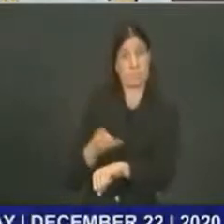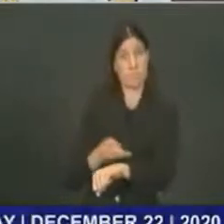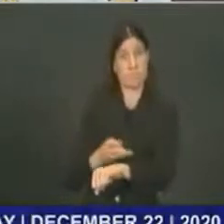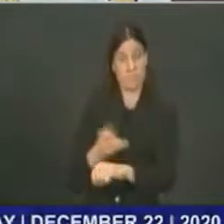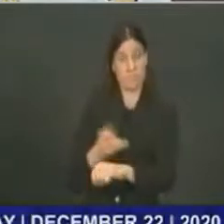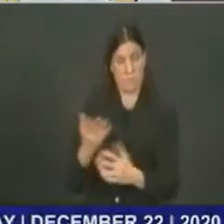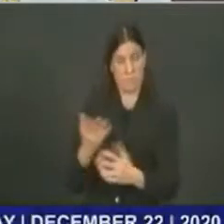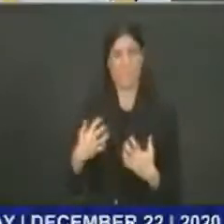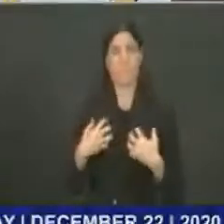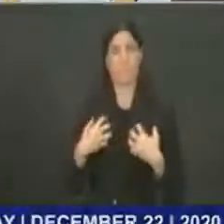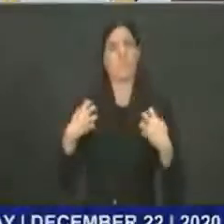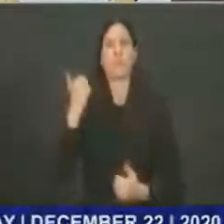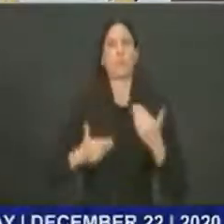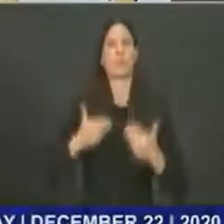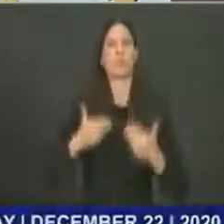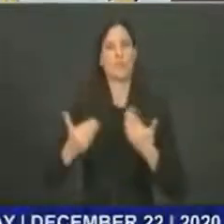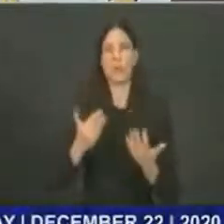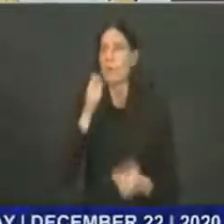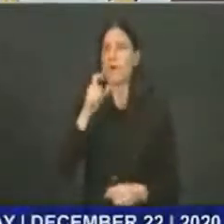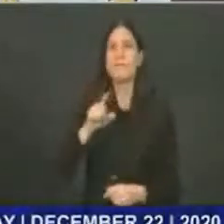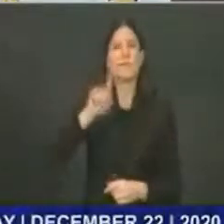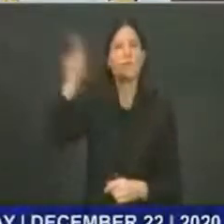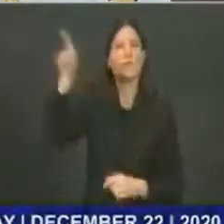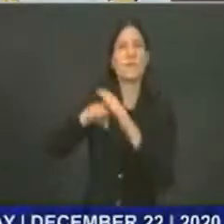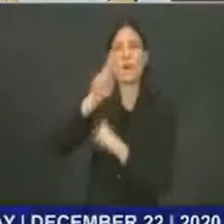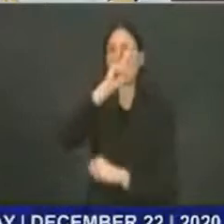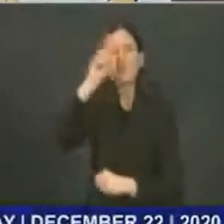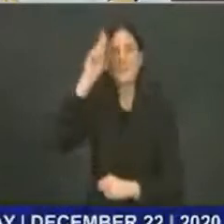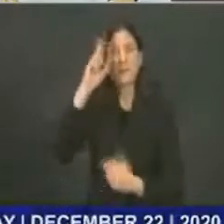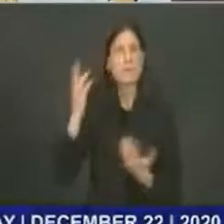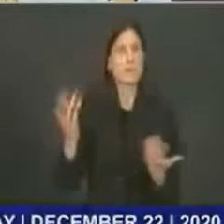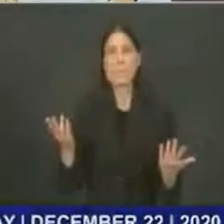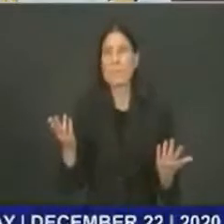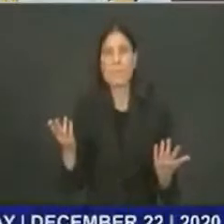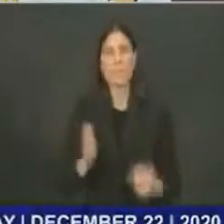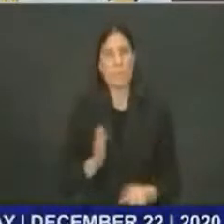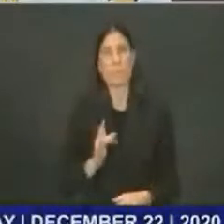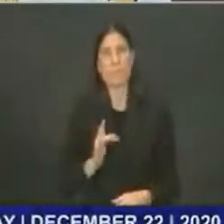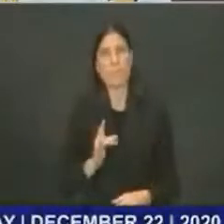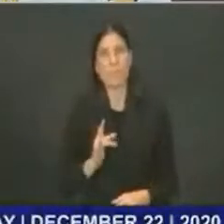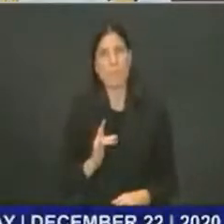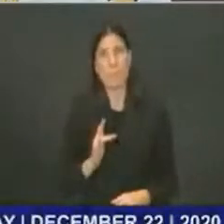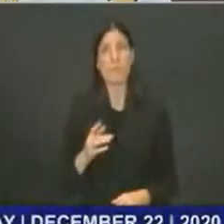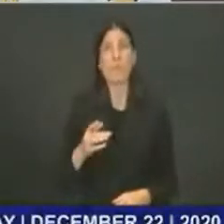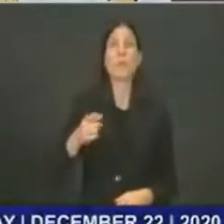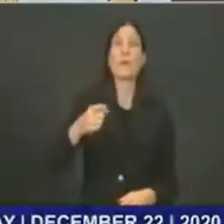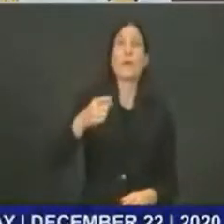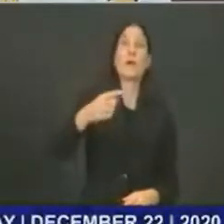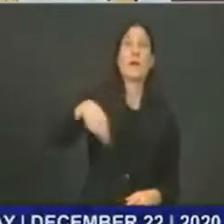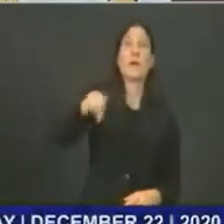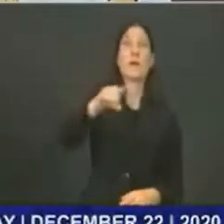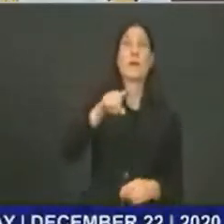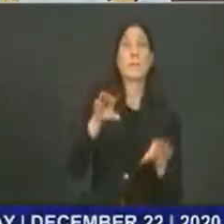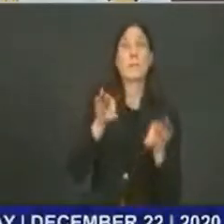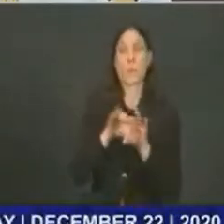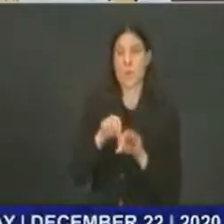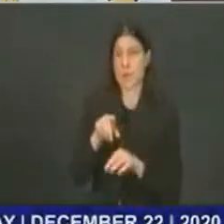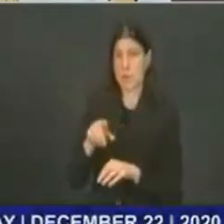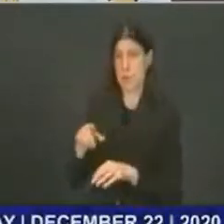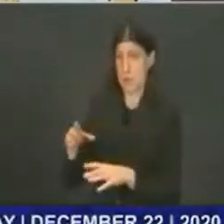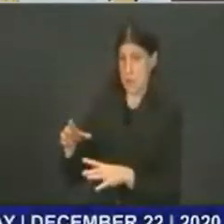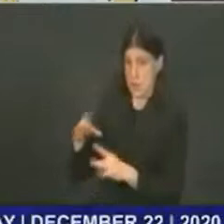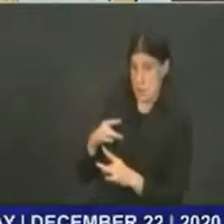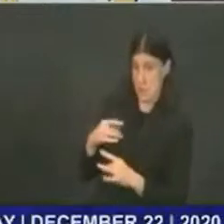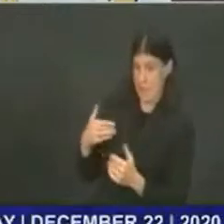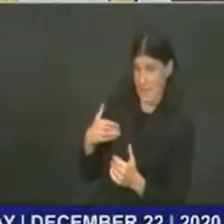intended before you even have to go into the hospital. People are describing it as miraculous. In